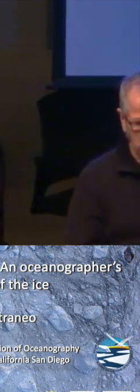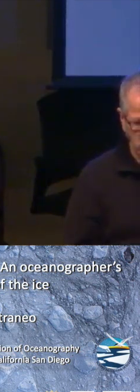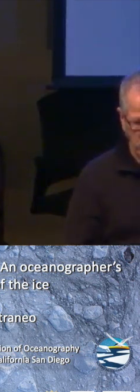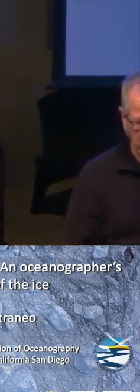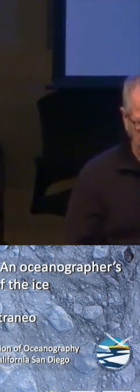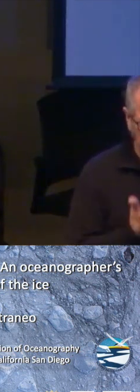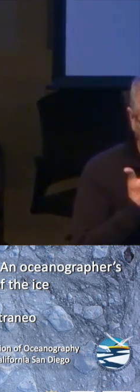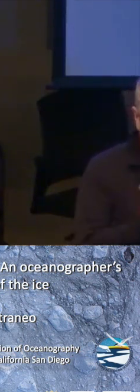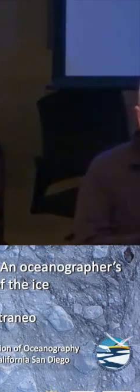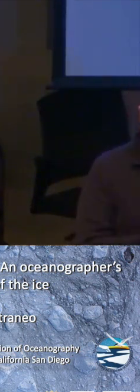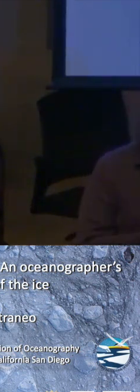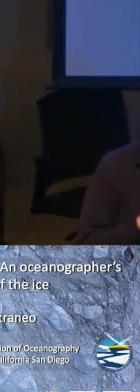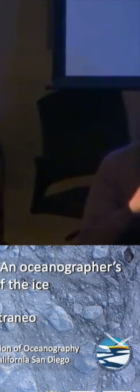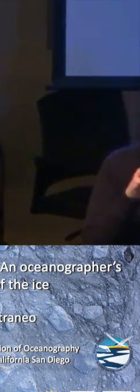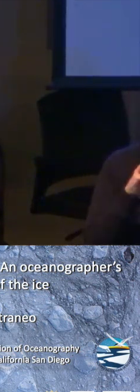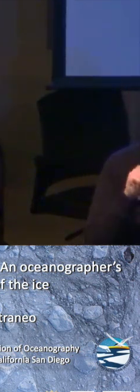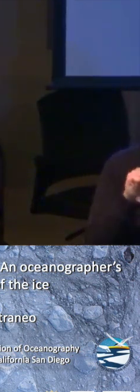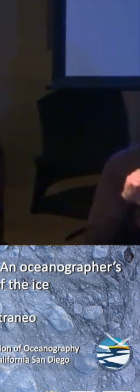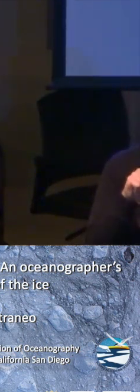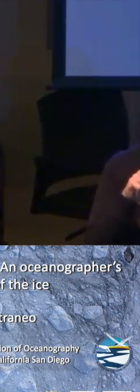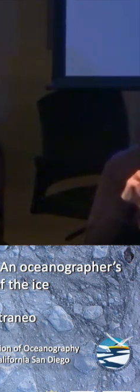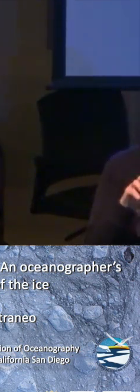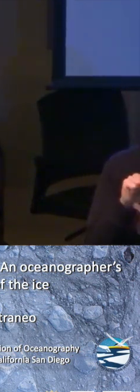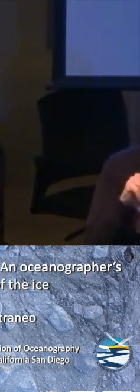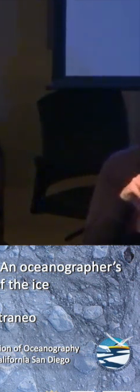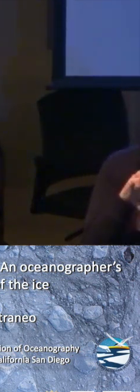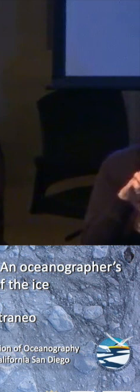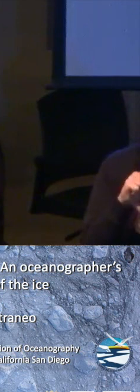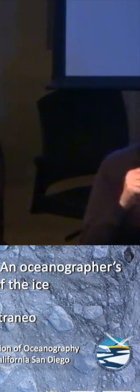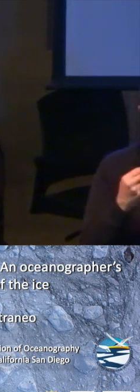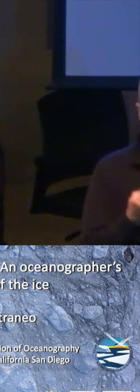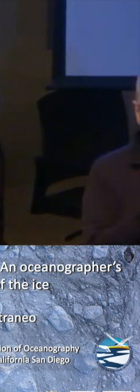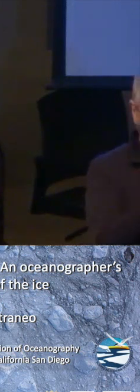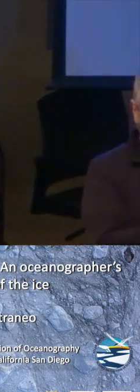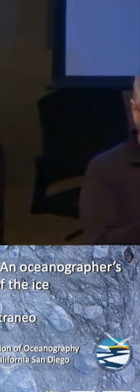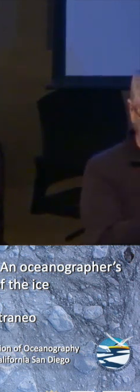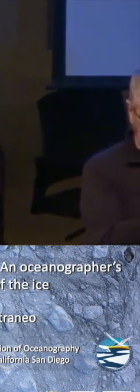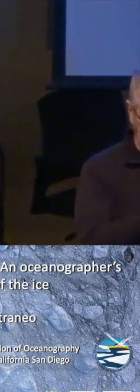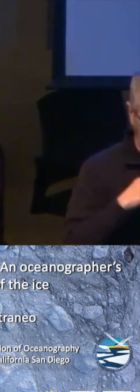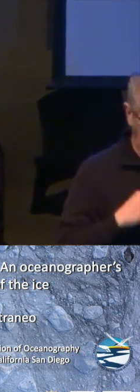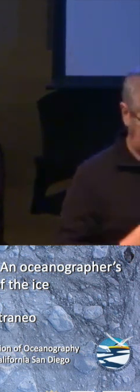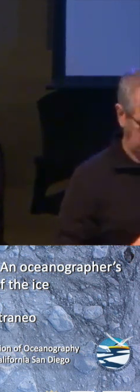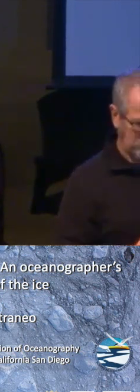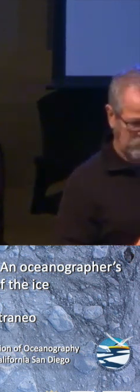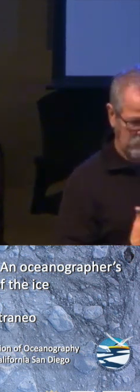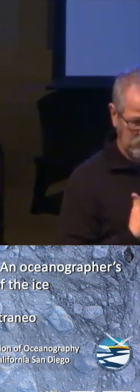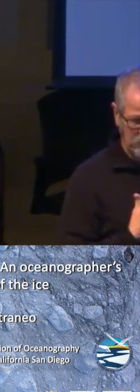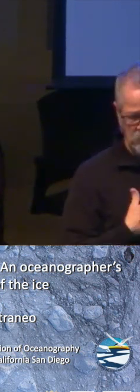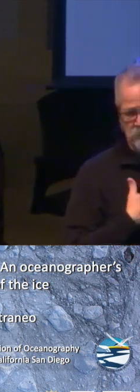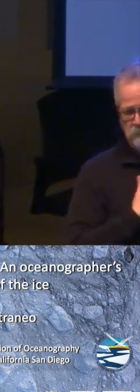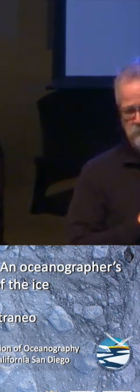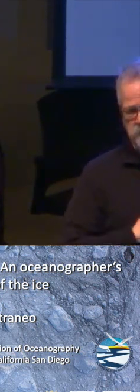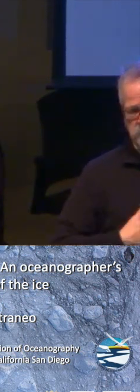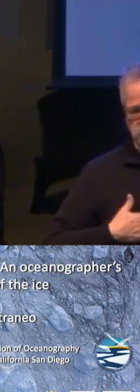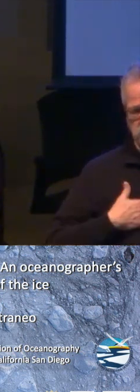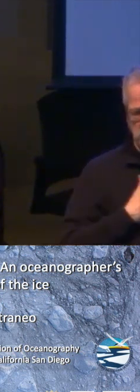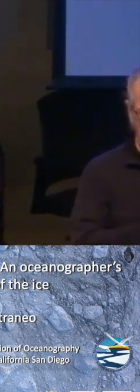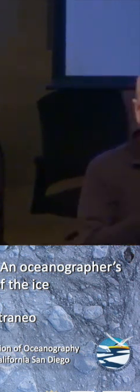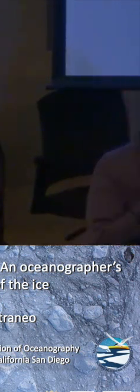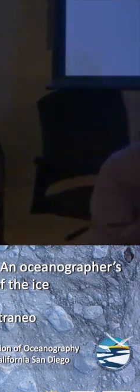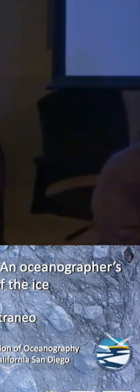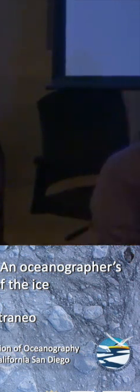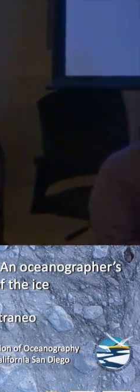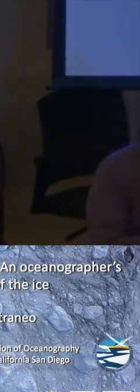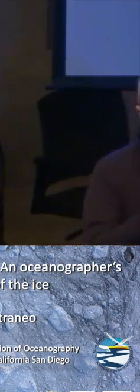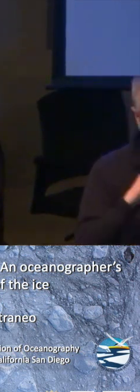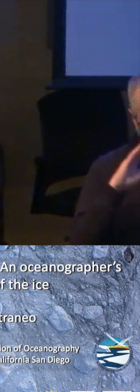Amos Nomination Committee for inviting me. It's my pleasure to be here. Wonderful to come back